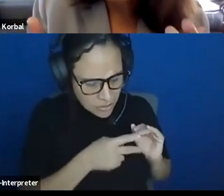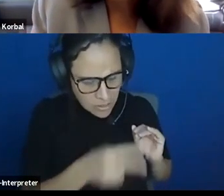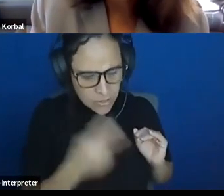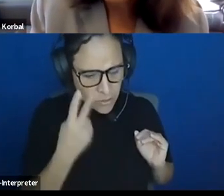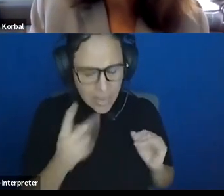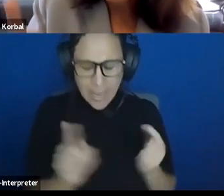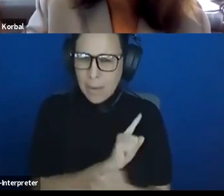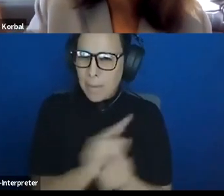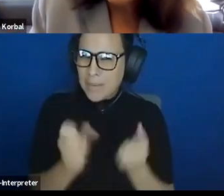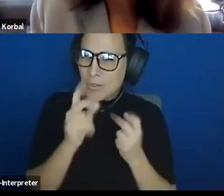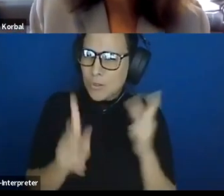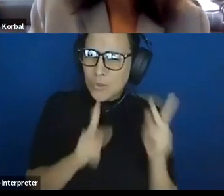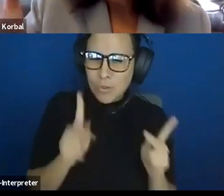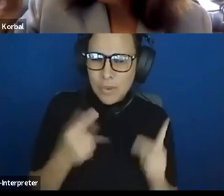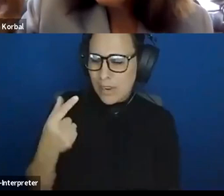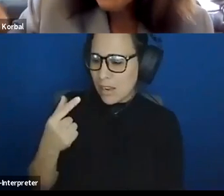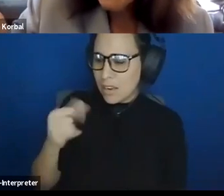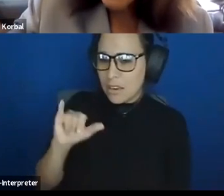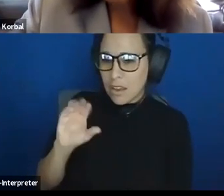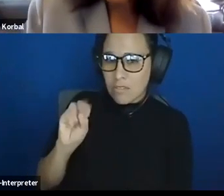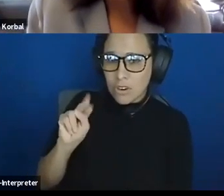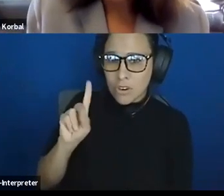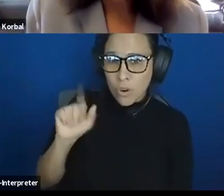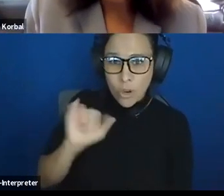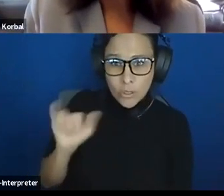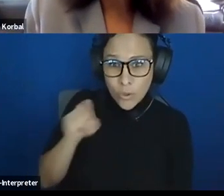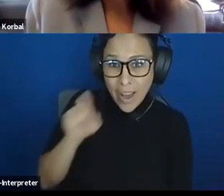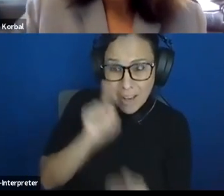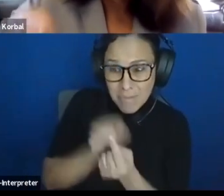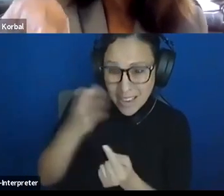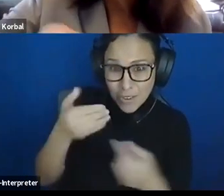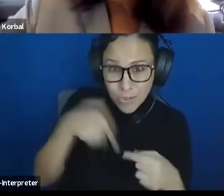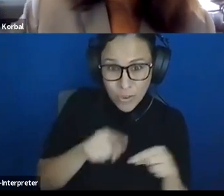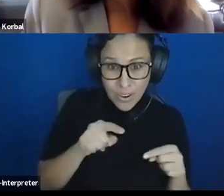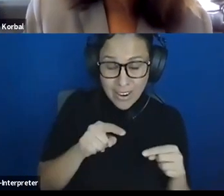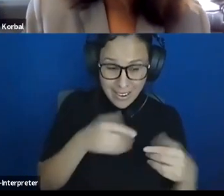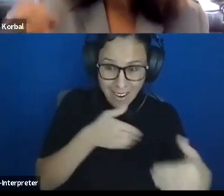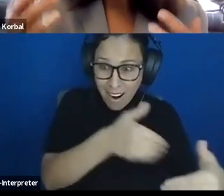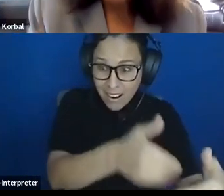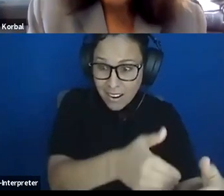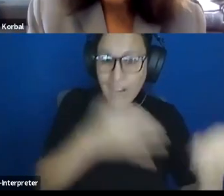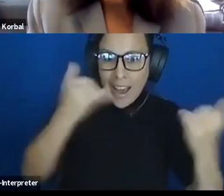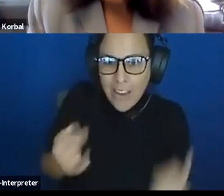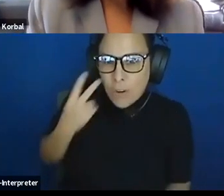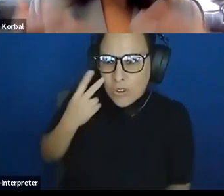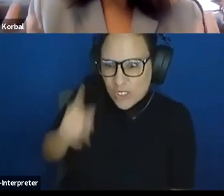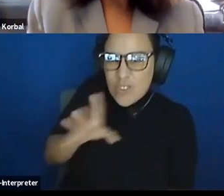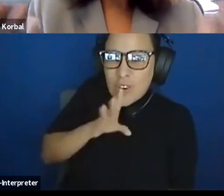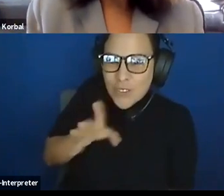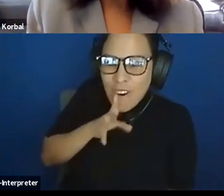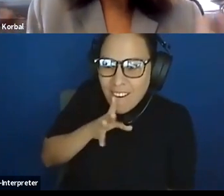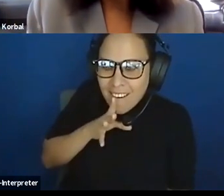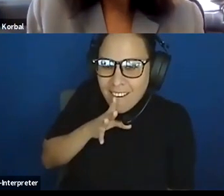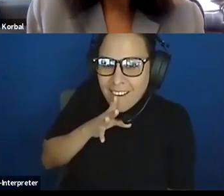met so many people like Gioconda, you I met in the archives, and to see you talk and to